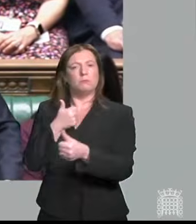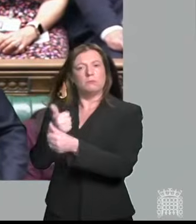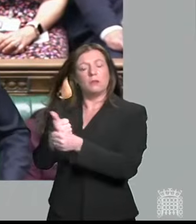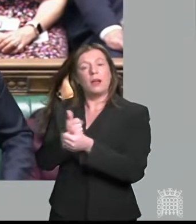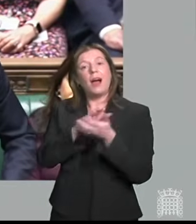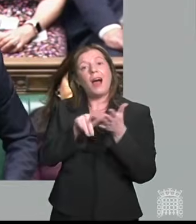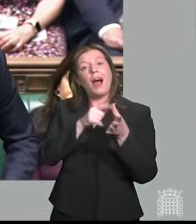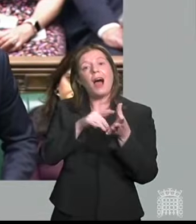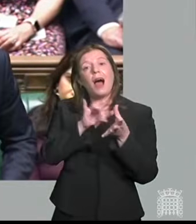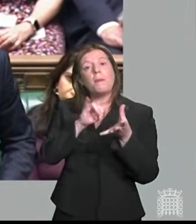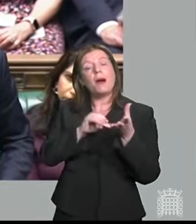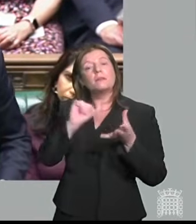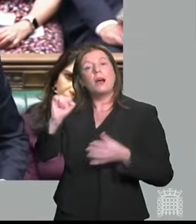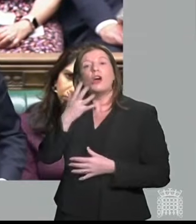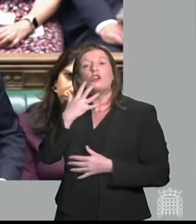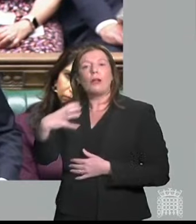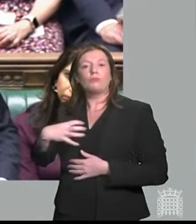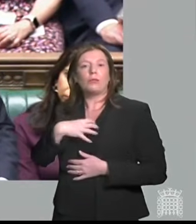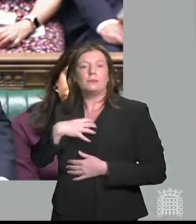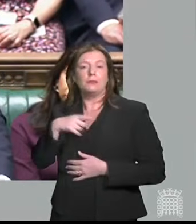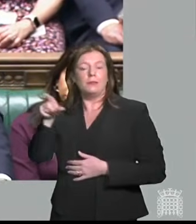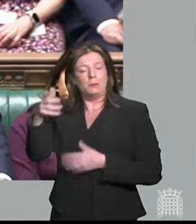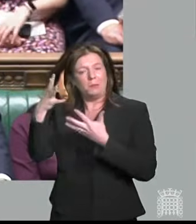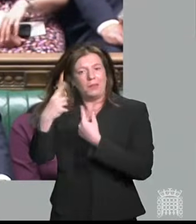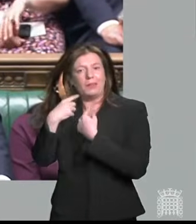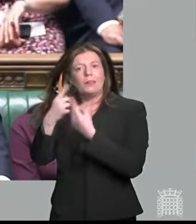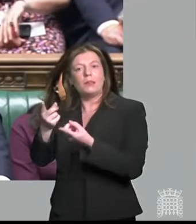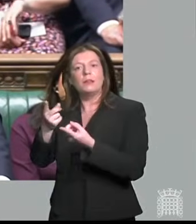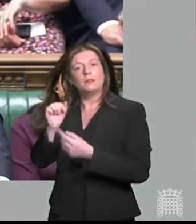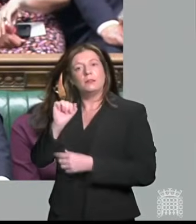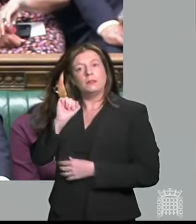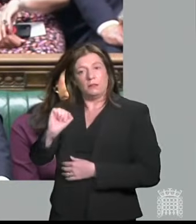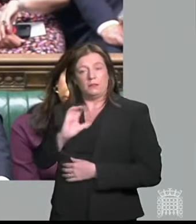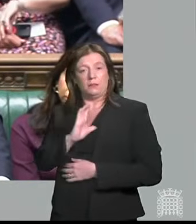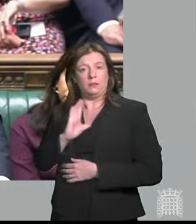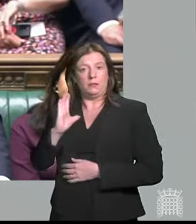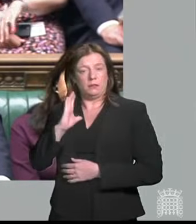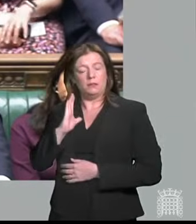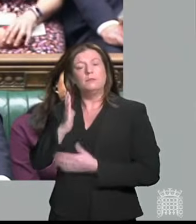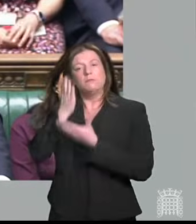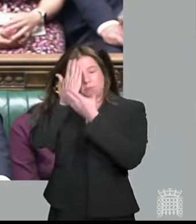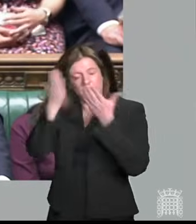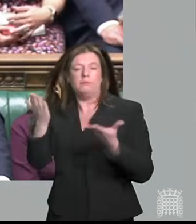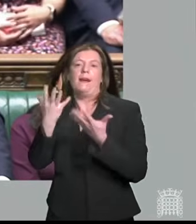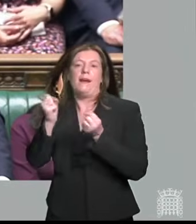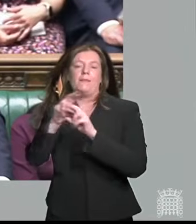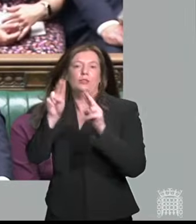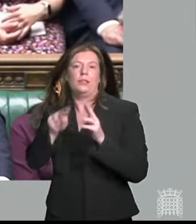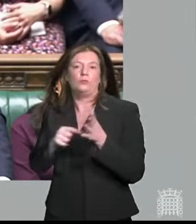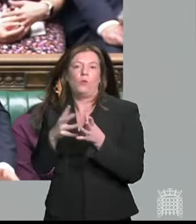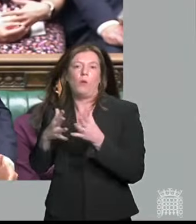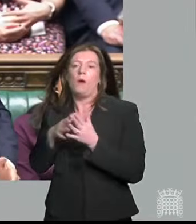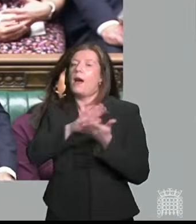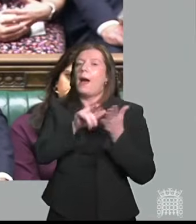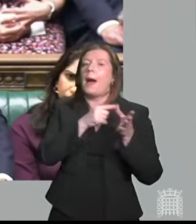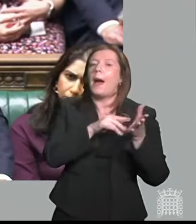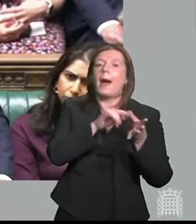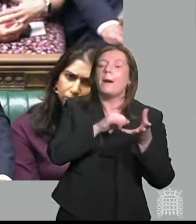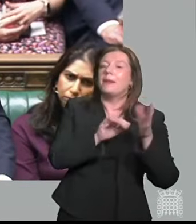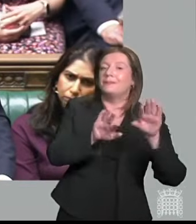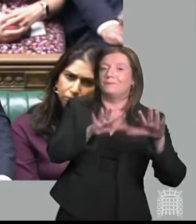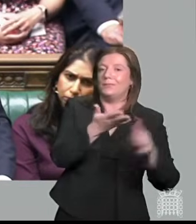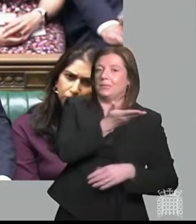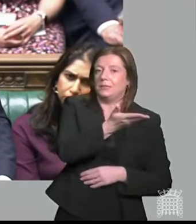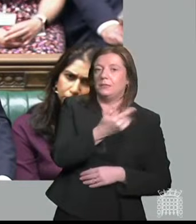Hamas, the Israeli President has made it very clear that their armed forces will operate in accordance with international law, and we will